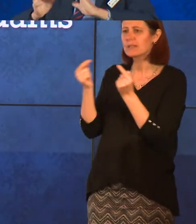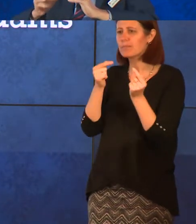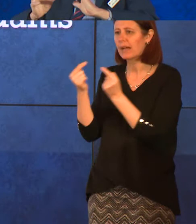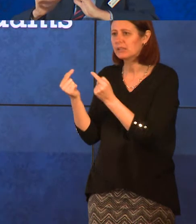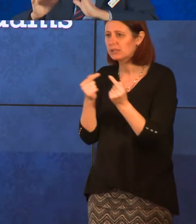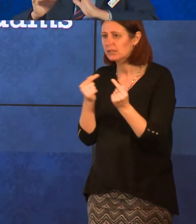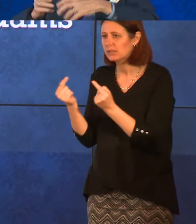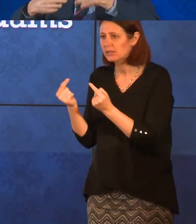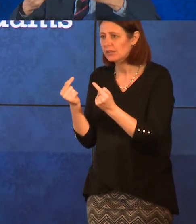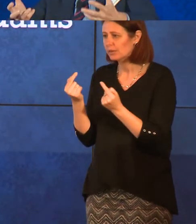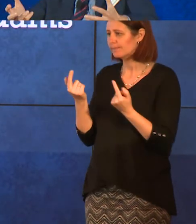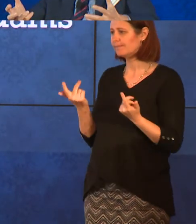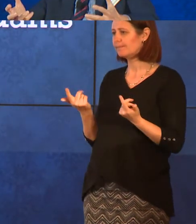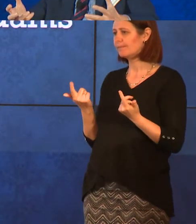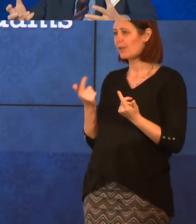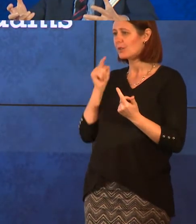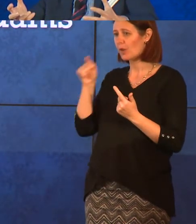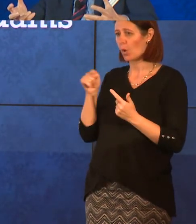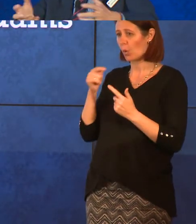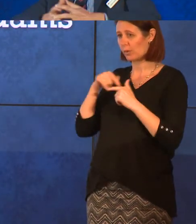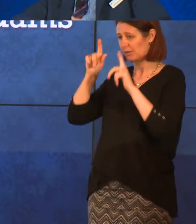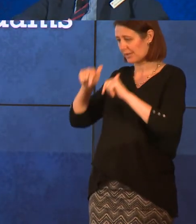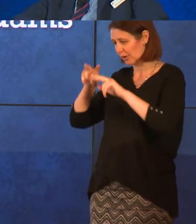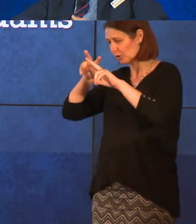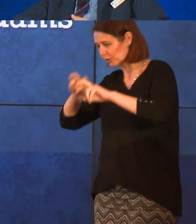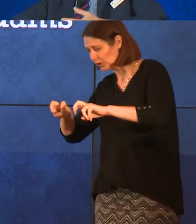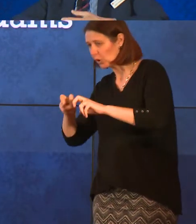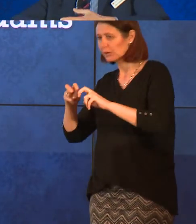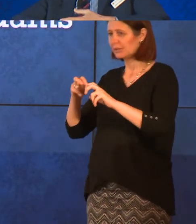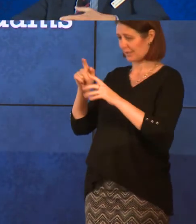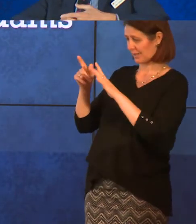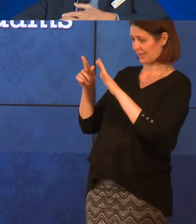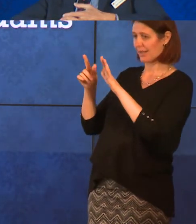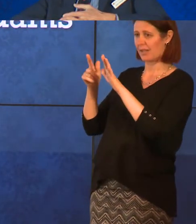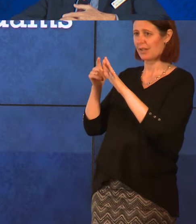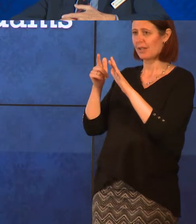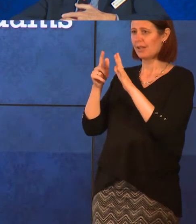best what's in the interest of the person. We point to the research here. The agency was